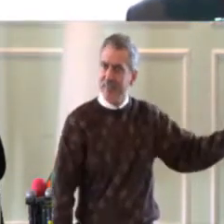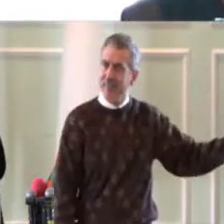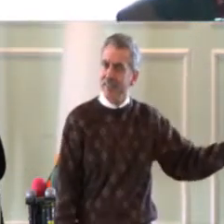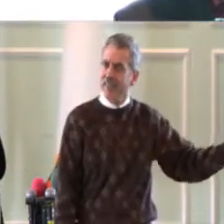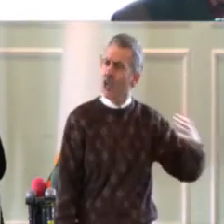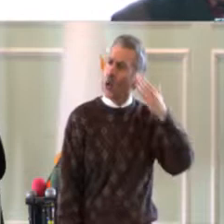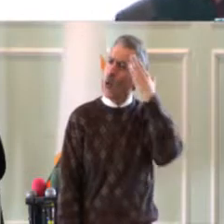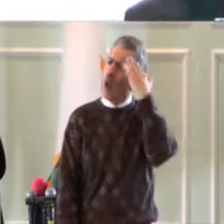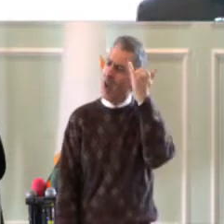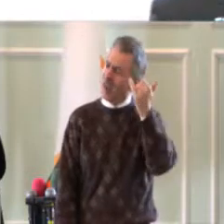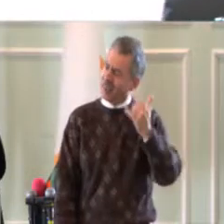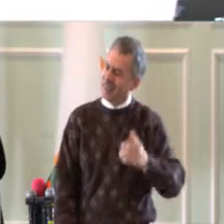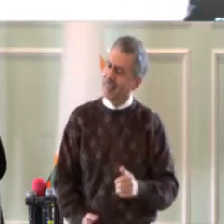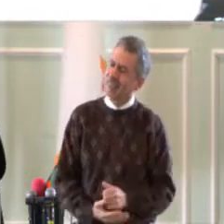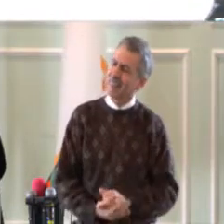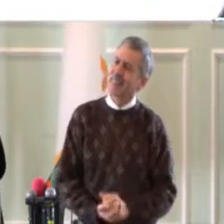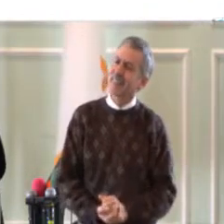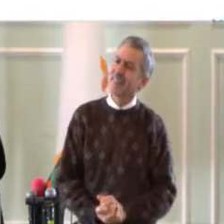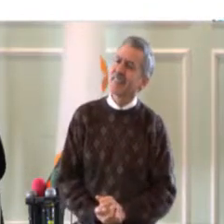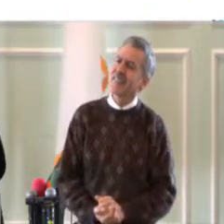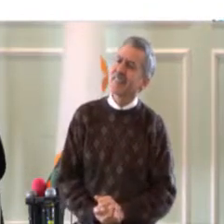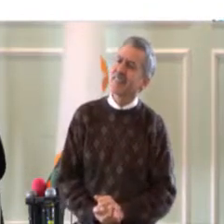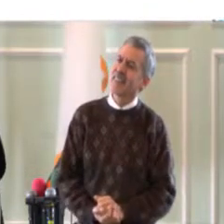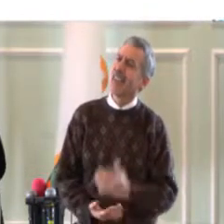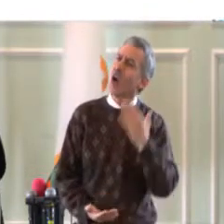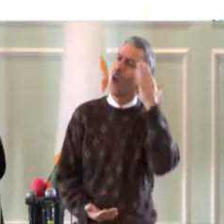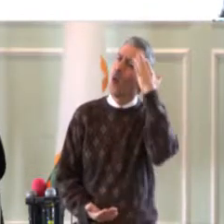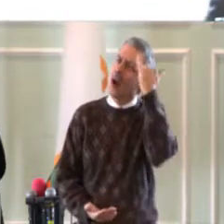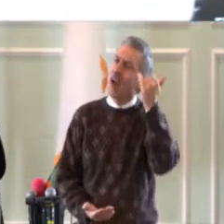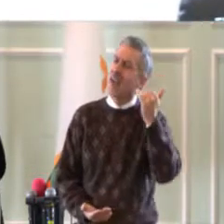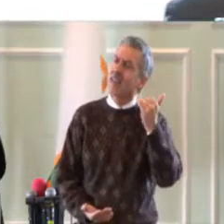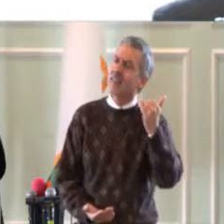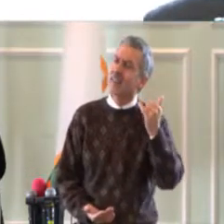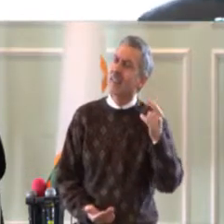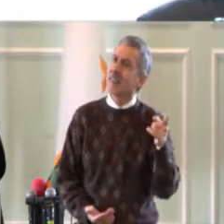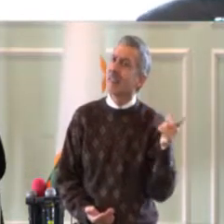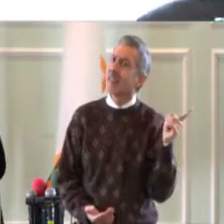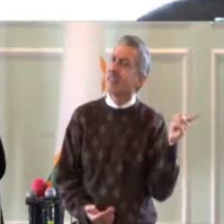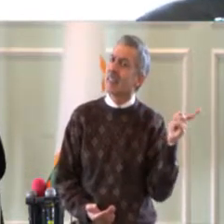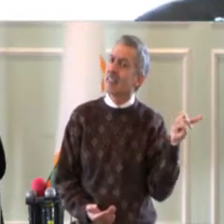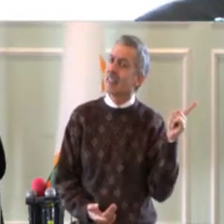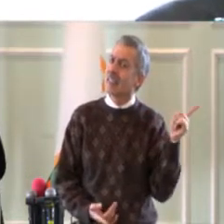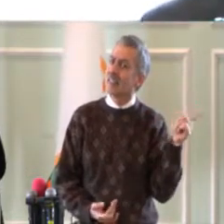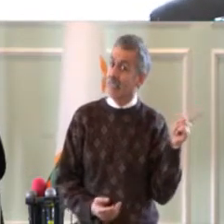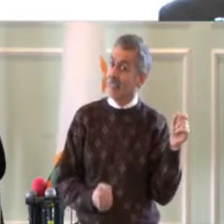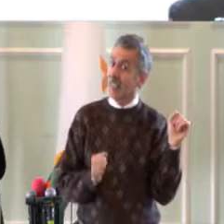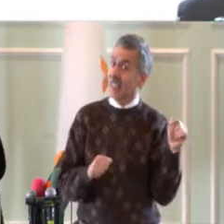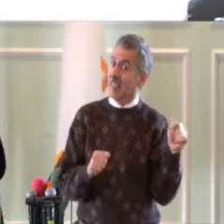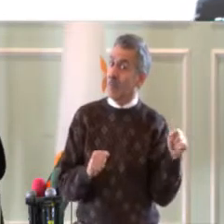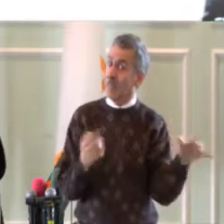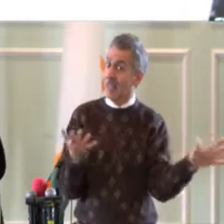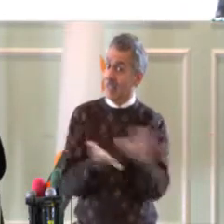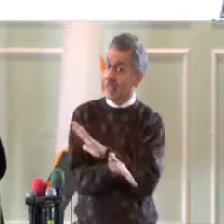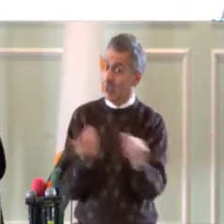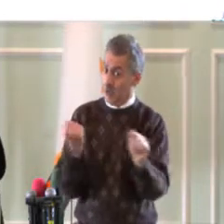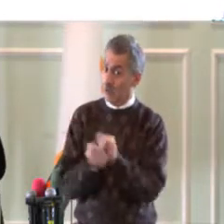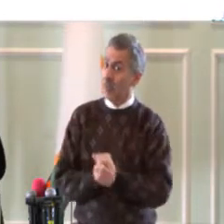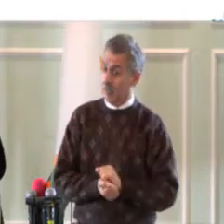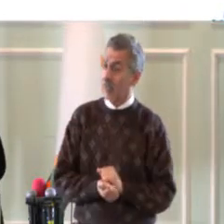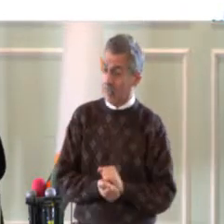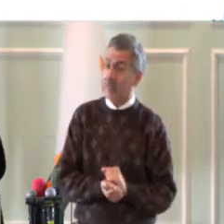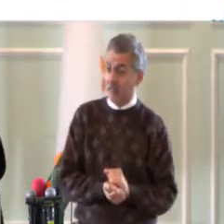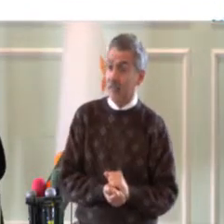why? Why a tornado? You know, tornadoes can be a devastating force in nature,